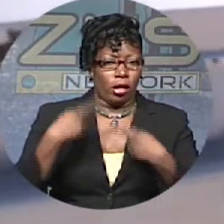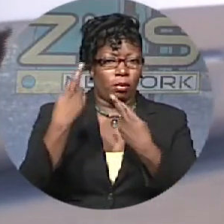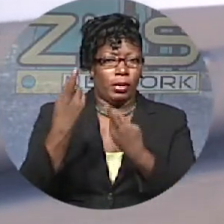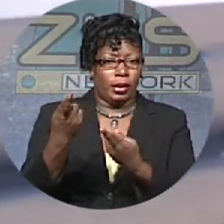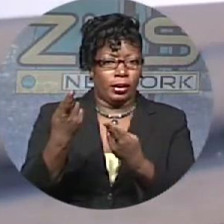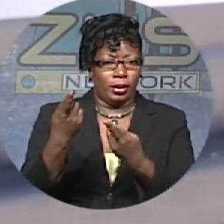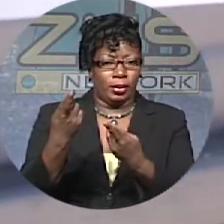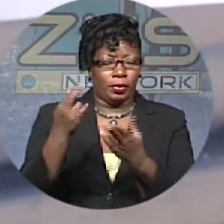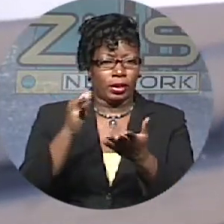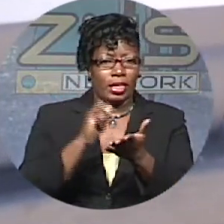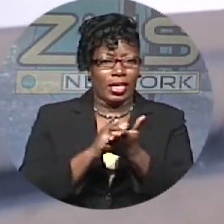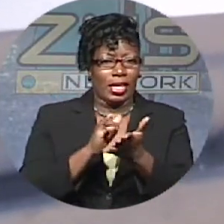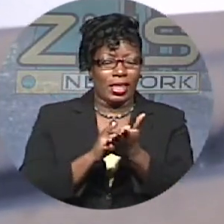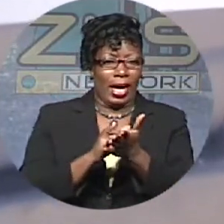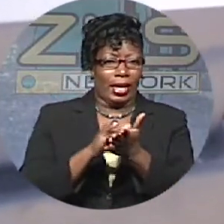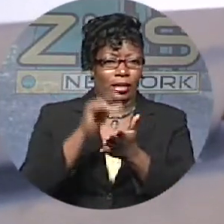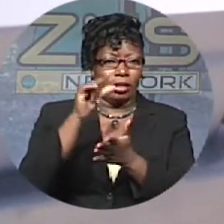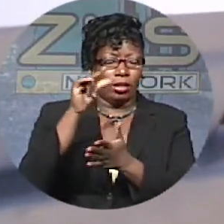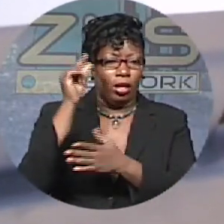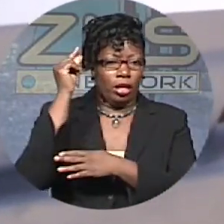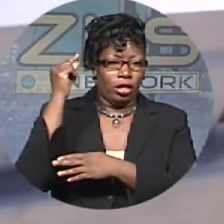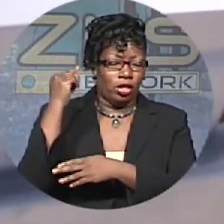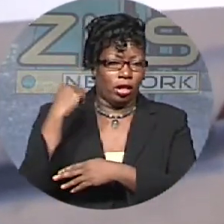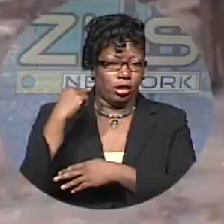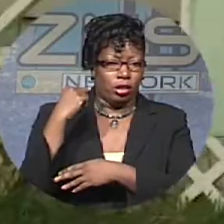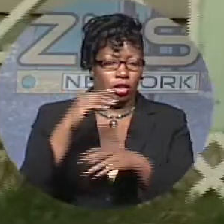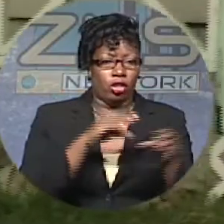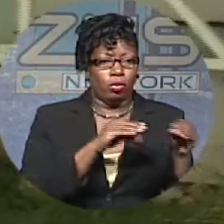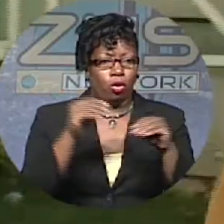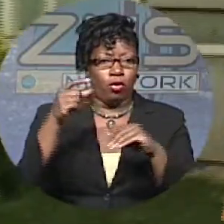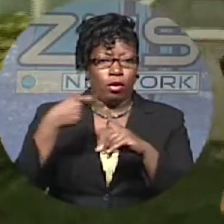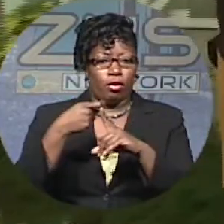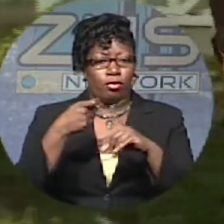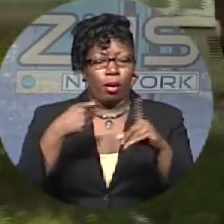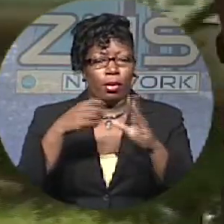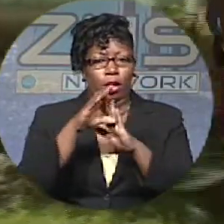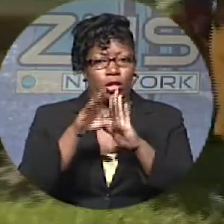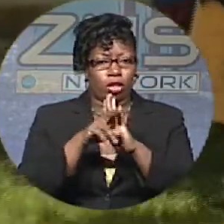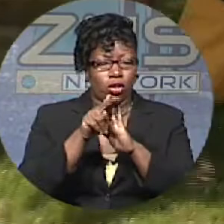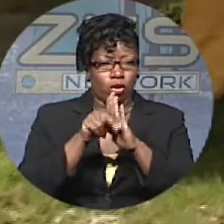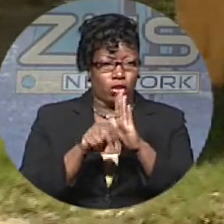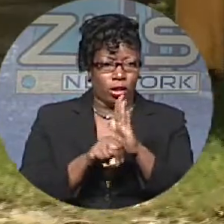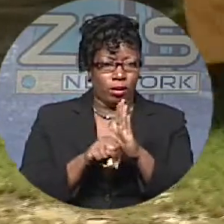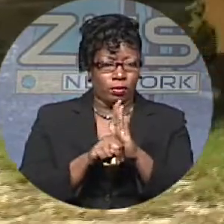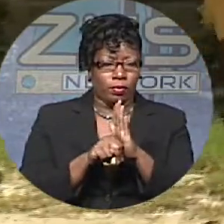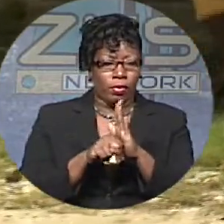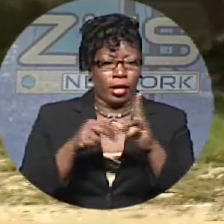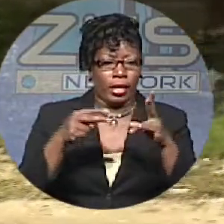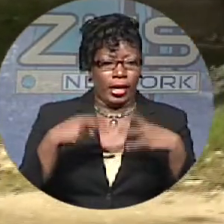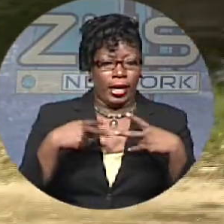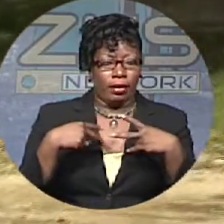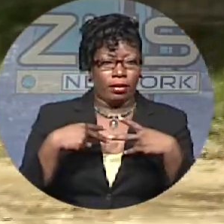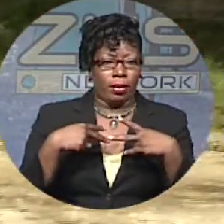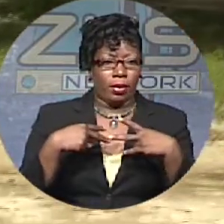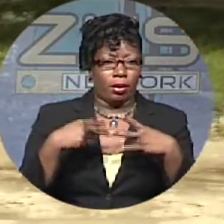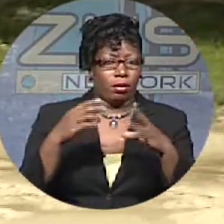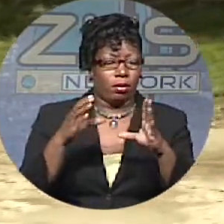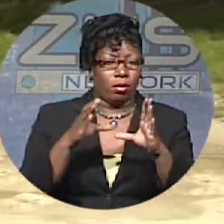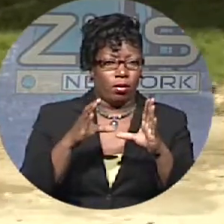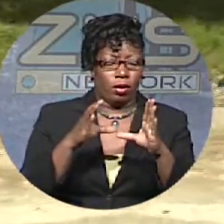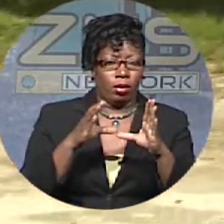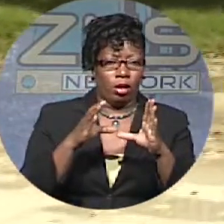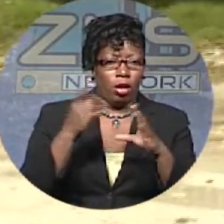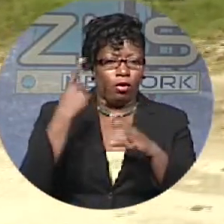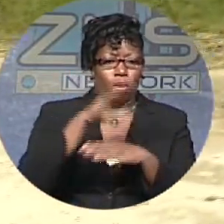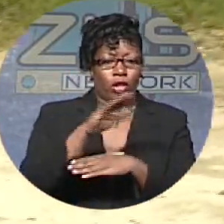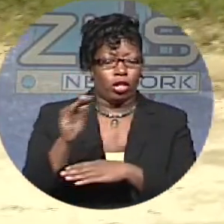gender discrimination be removed from the Constitution and that a special commission be established for children born to foreigners. In